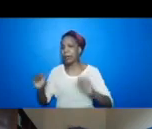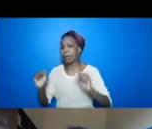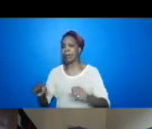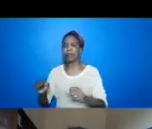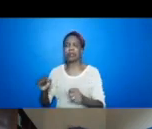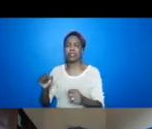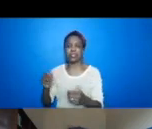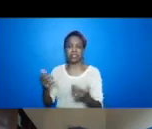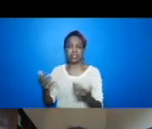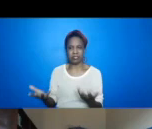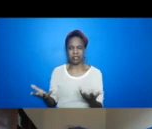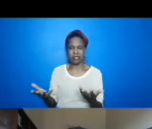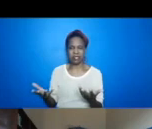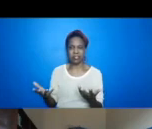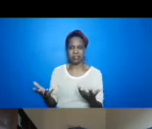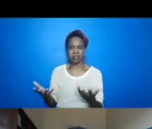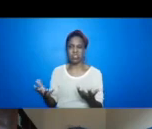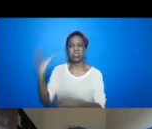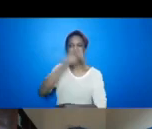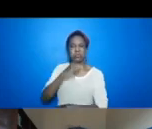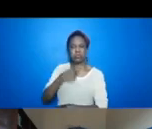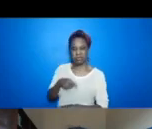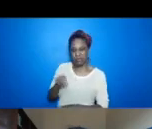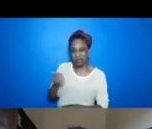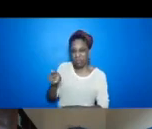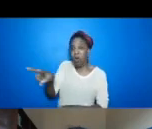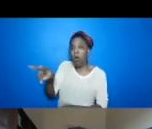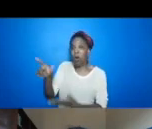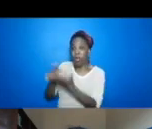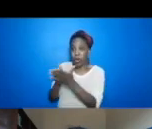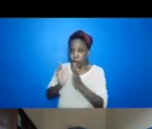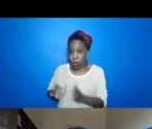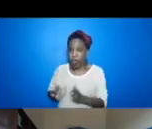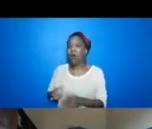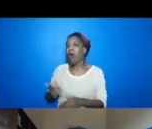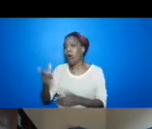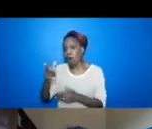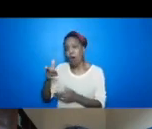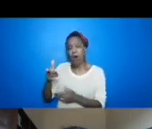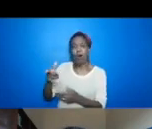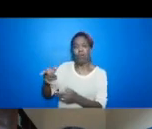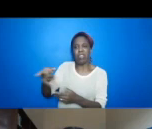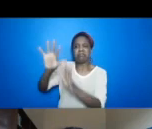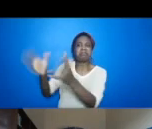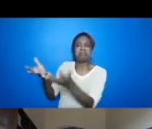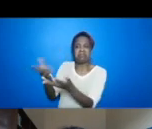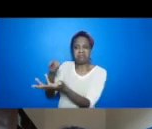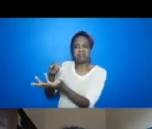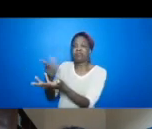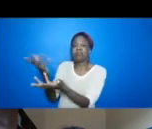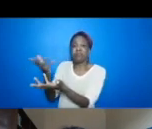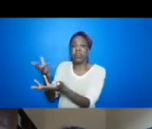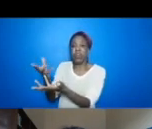is worthy of what we actually know. The reason I actually decided to go to law school was just so I could get paid more